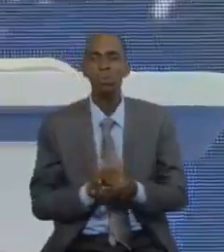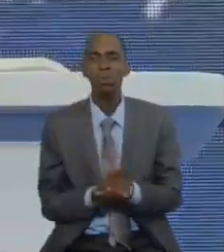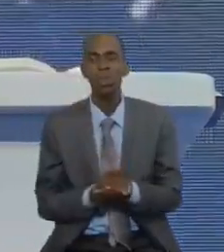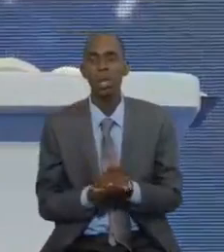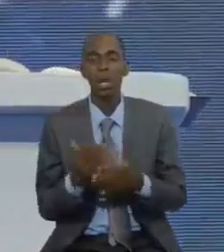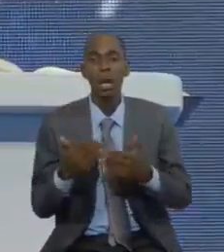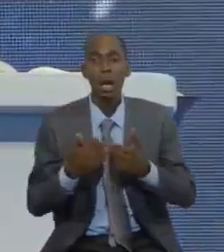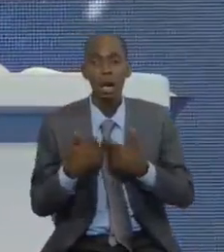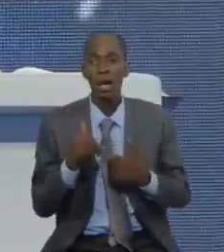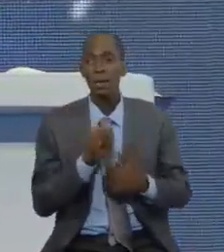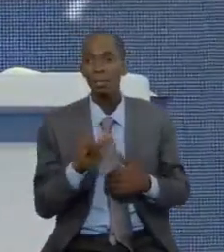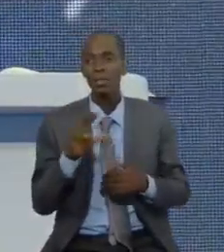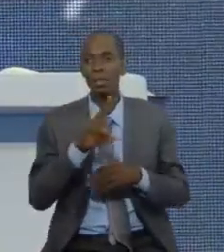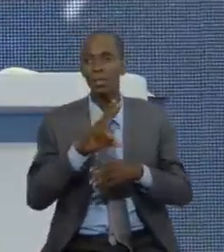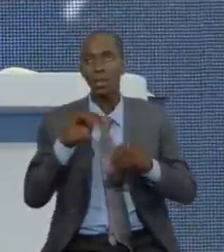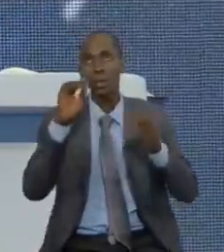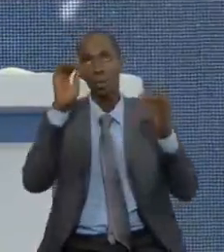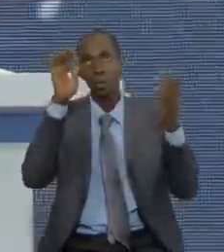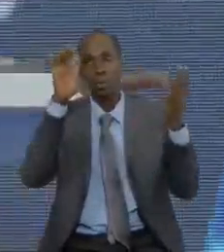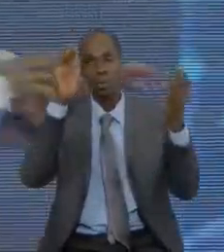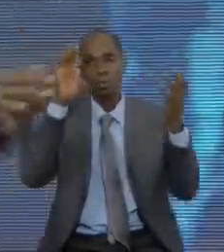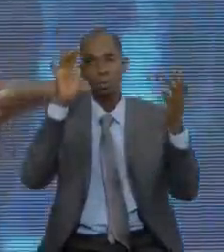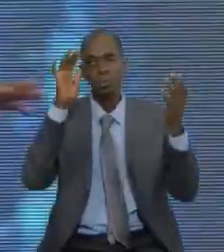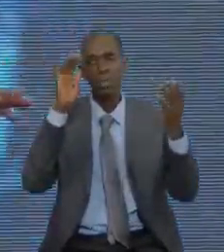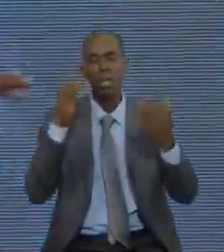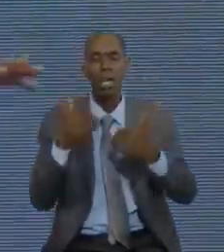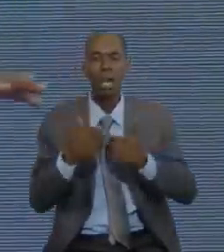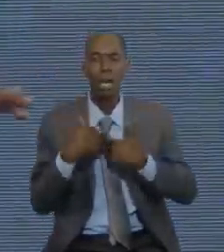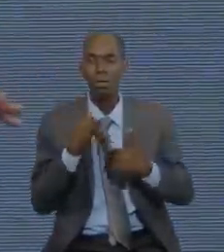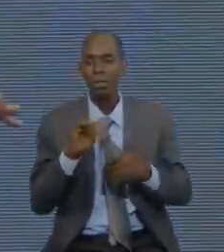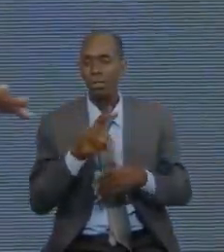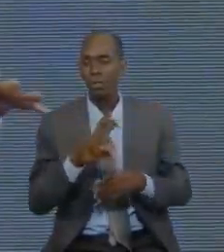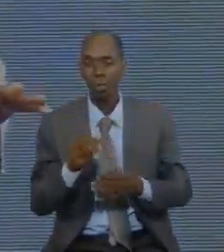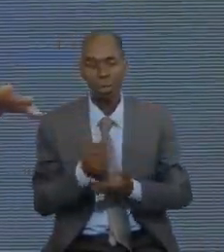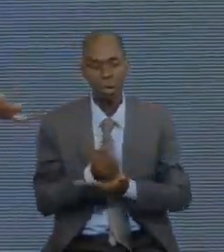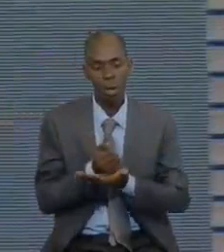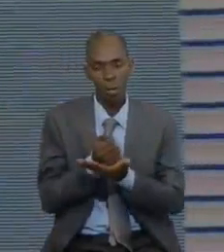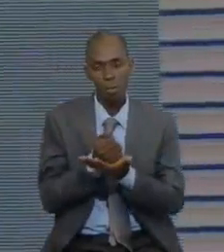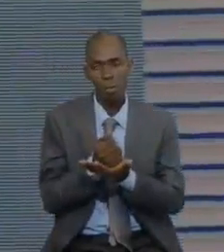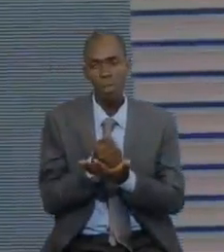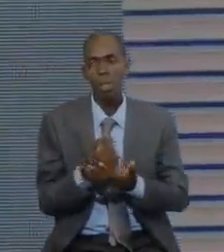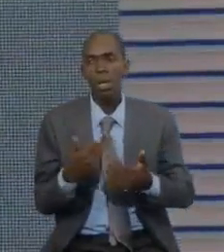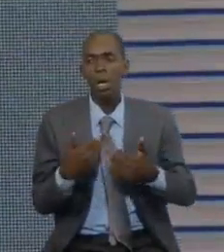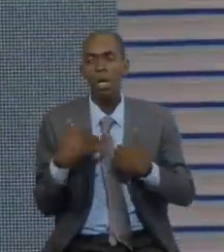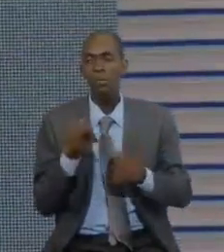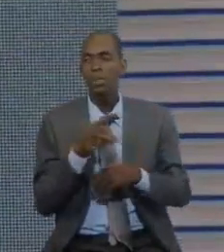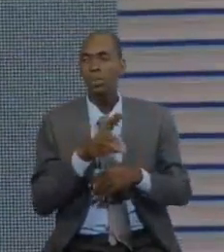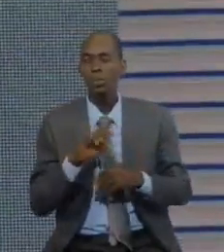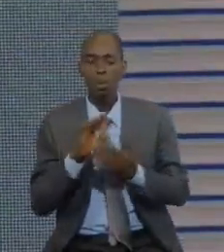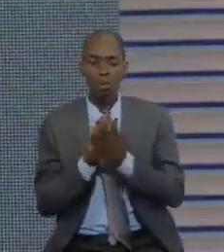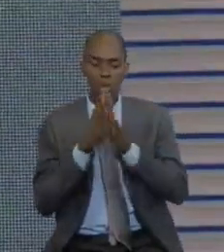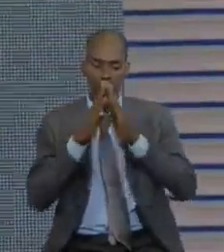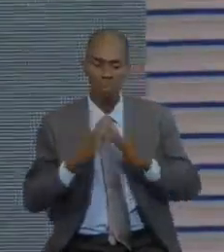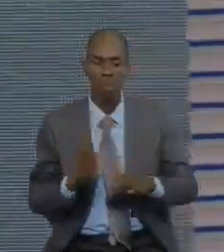Having no hope, having no help, having no peace of